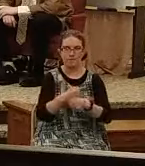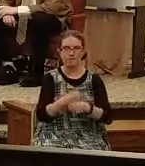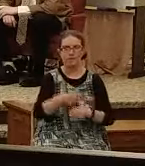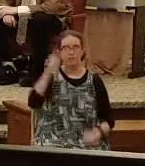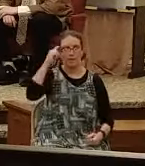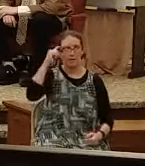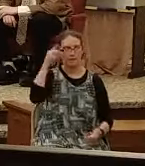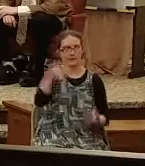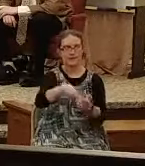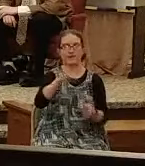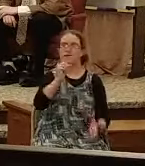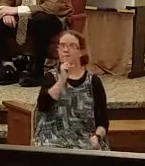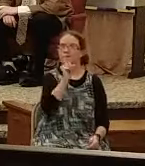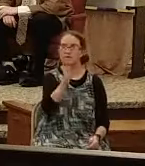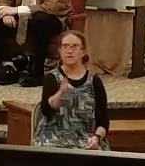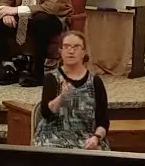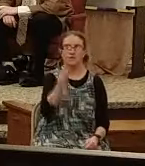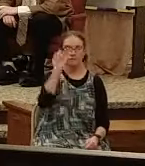our mind to stand for truth.